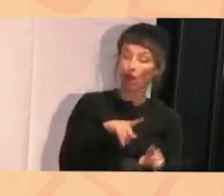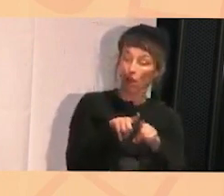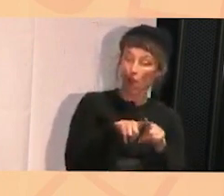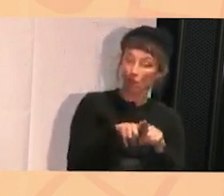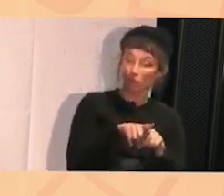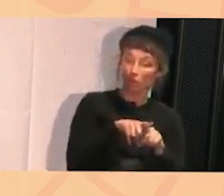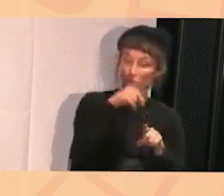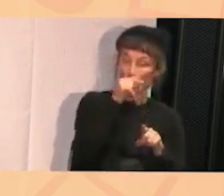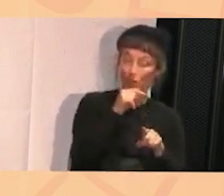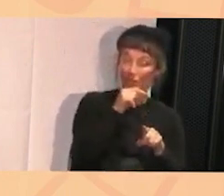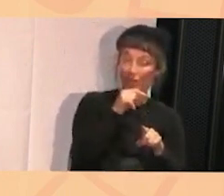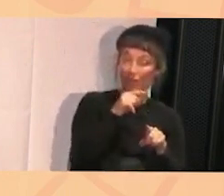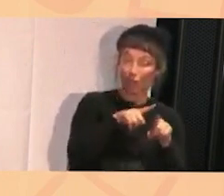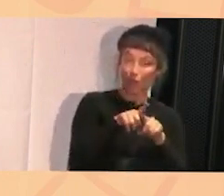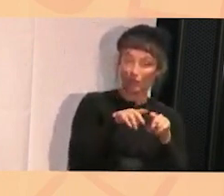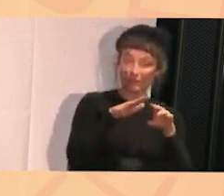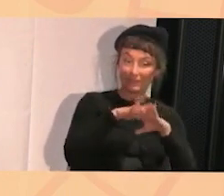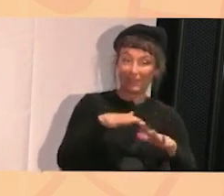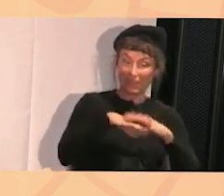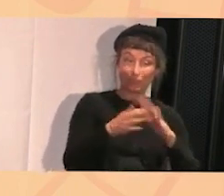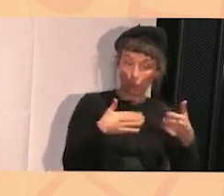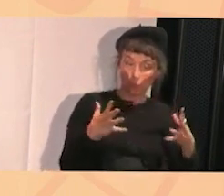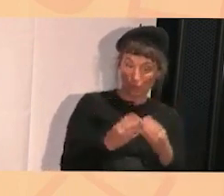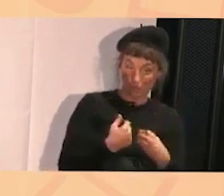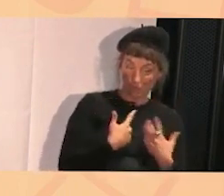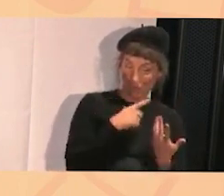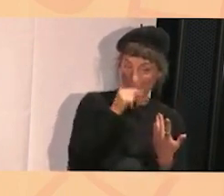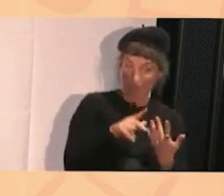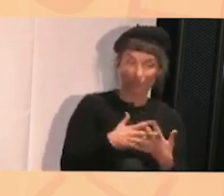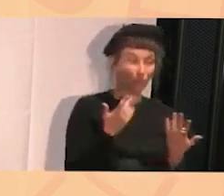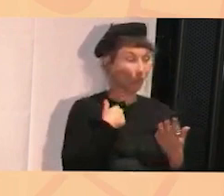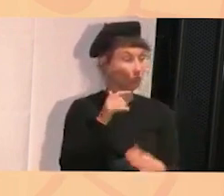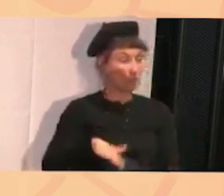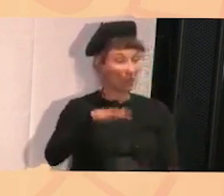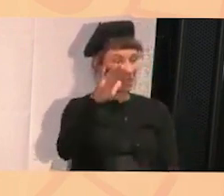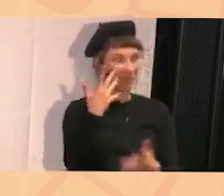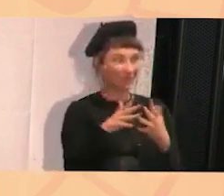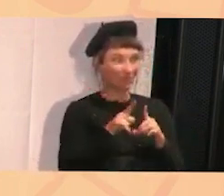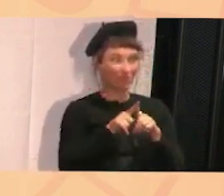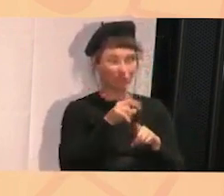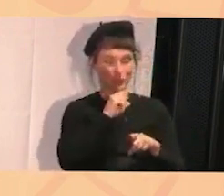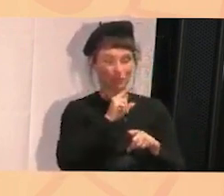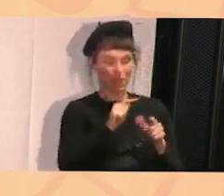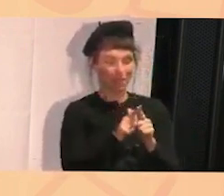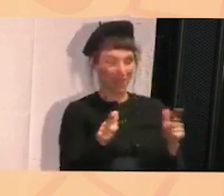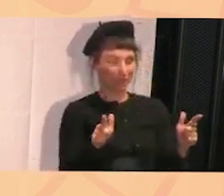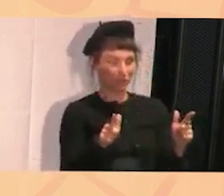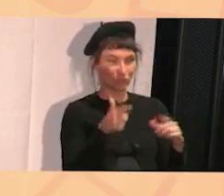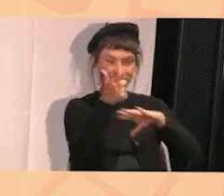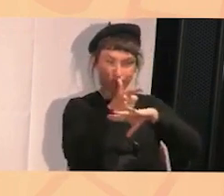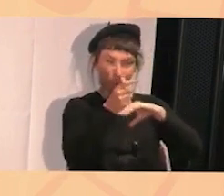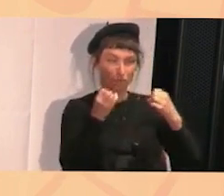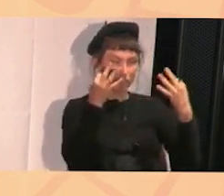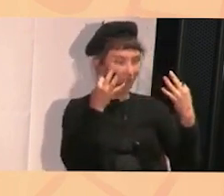sit in a group with old people and you sing. And I mean, growing up, that's how we learned to speak language. We never had any recording. We had to sit down with the